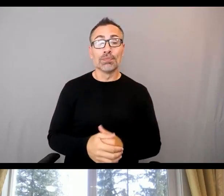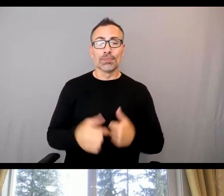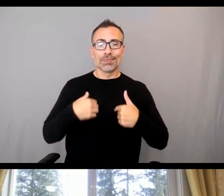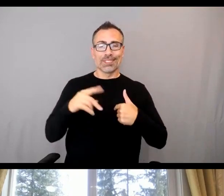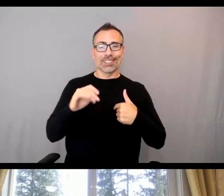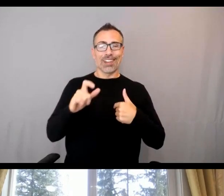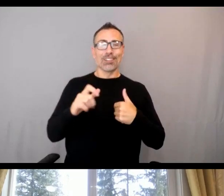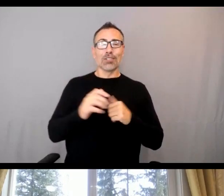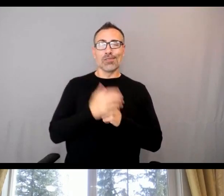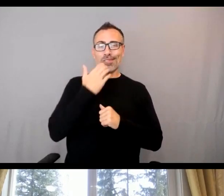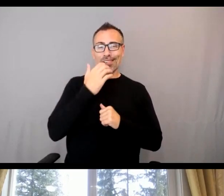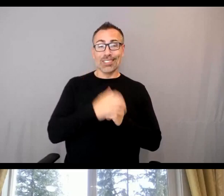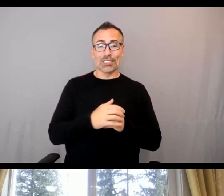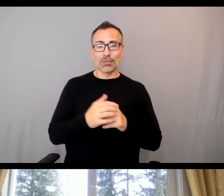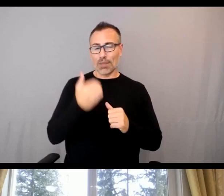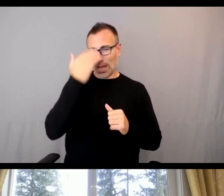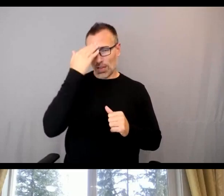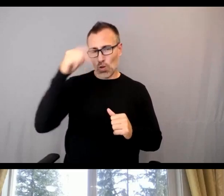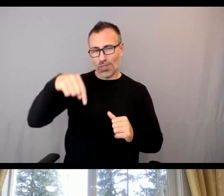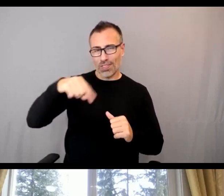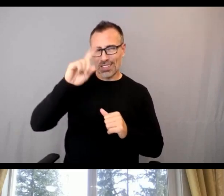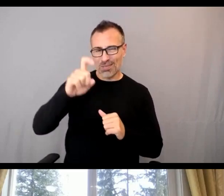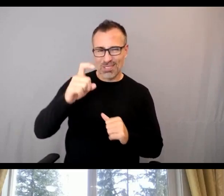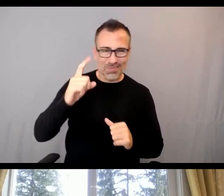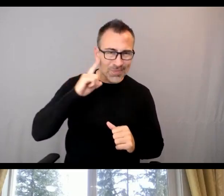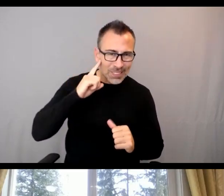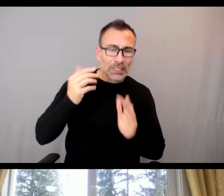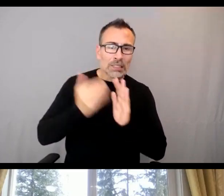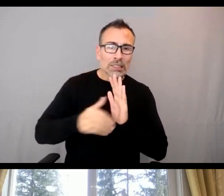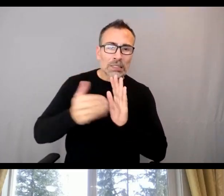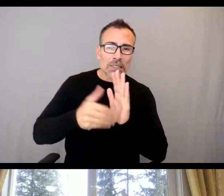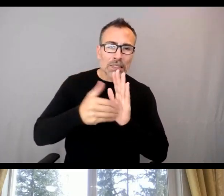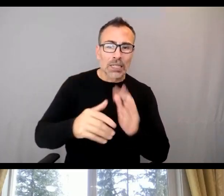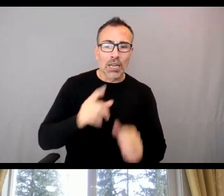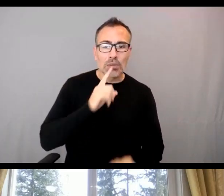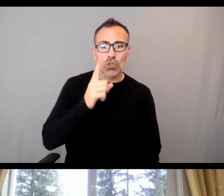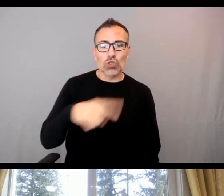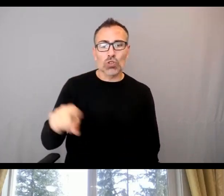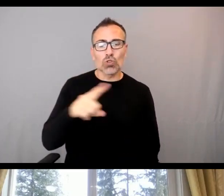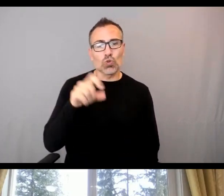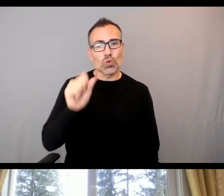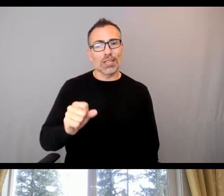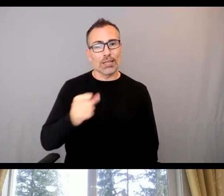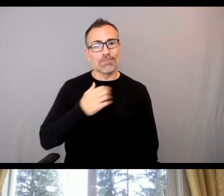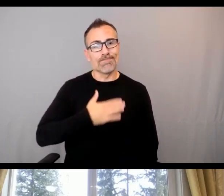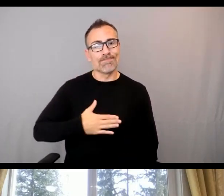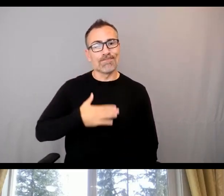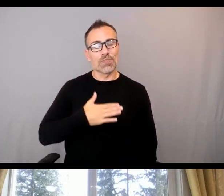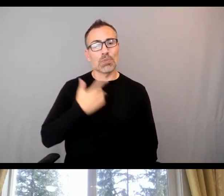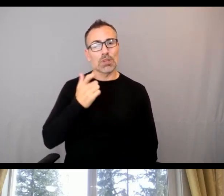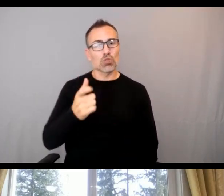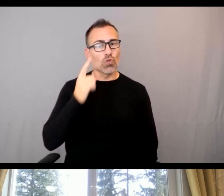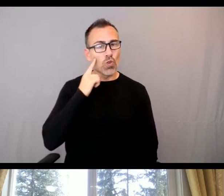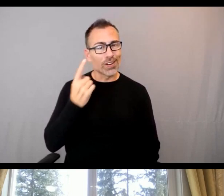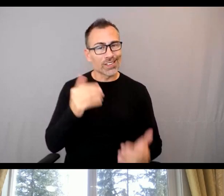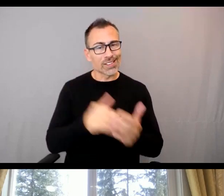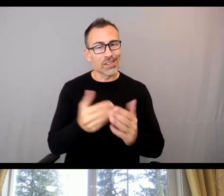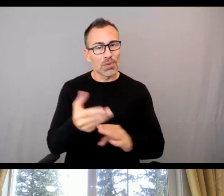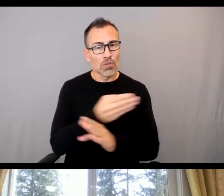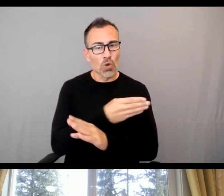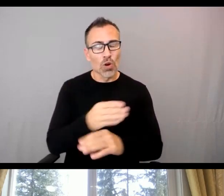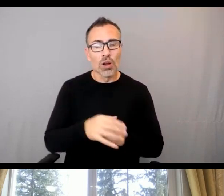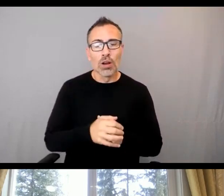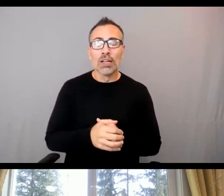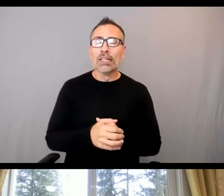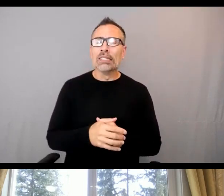I know this is a very common question that I've heard a lot, and I'm sure you can appreciate. You've probably heard this a lot too. Is